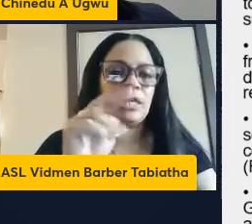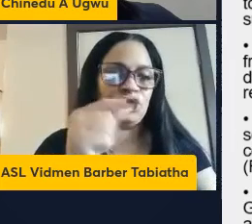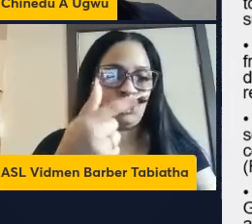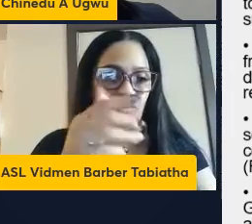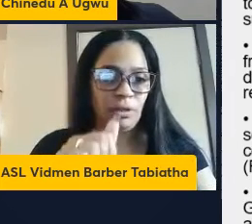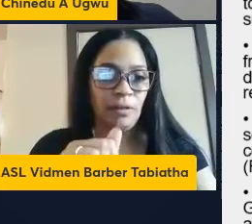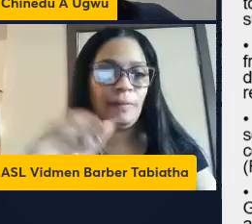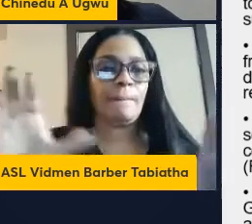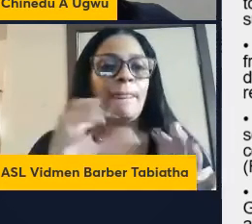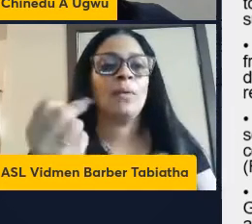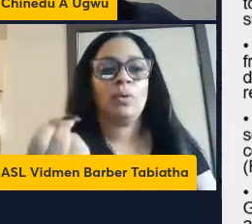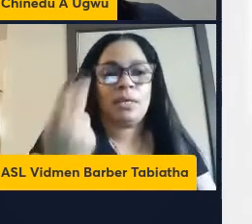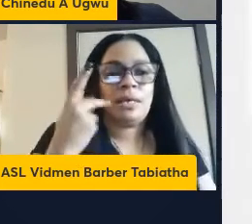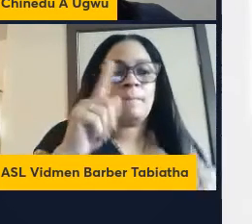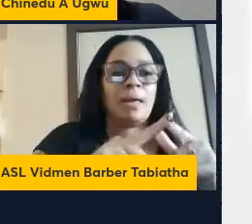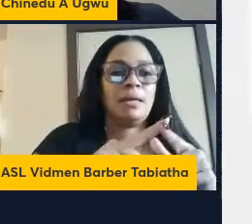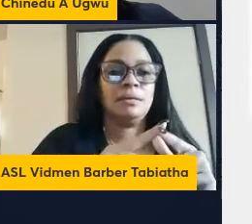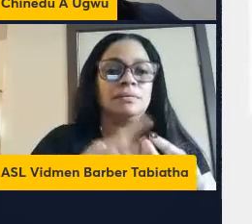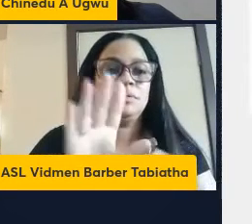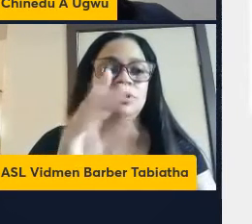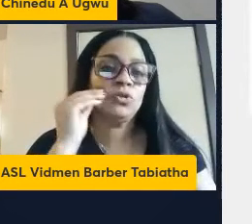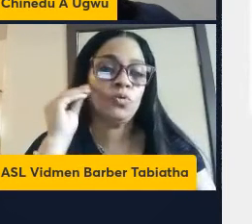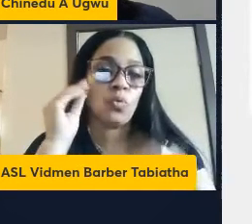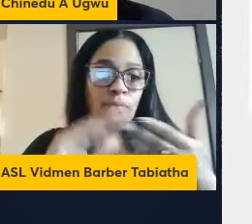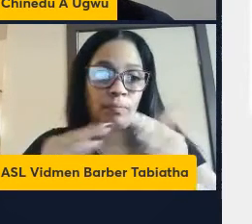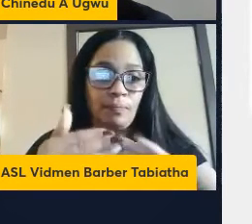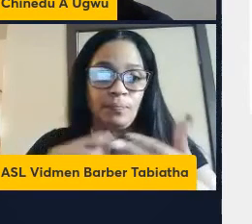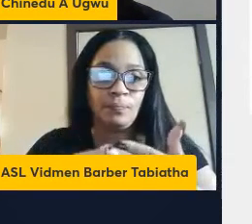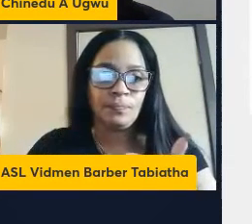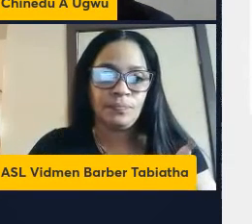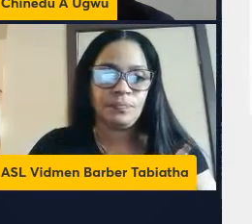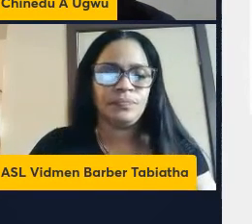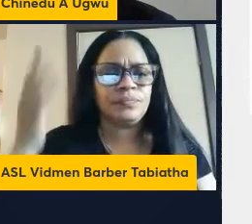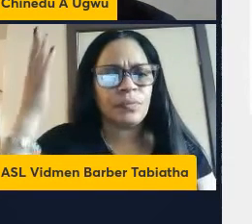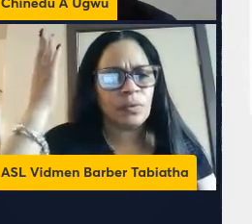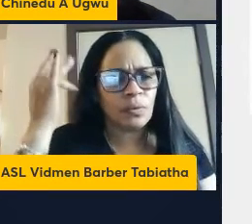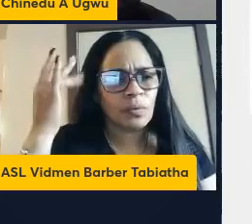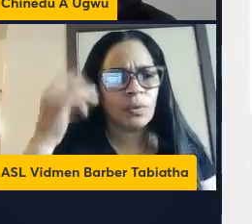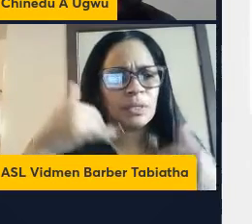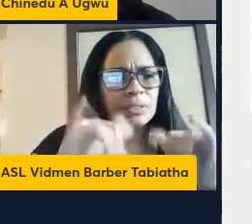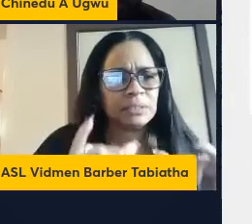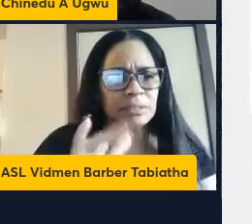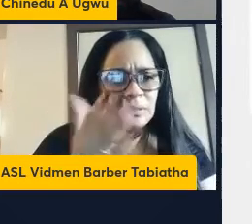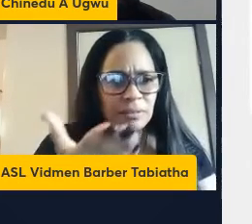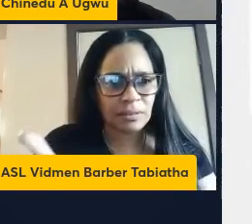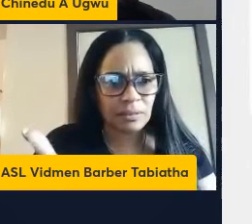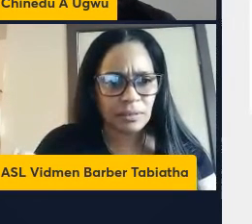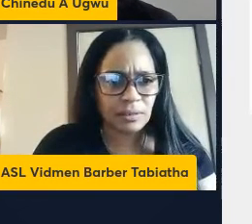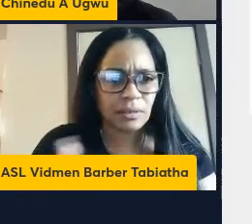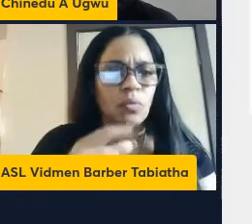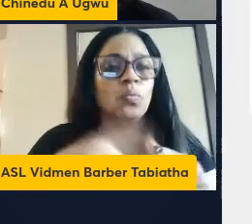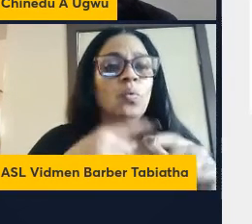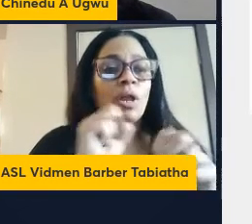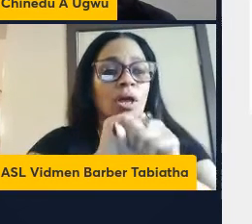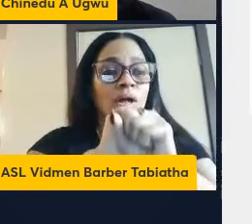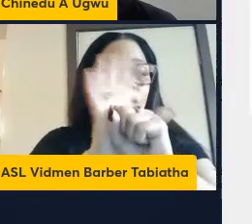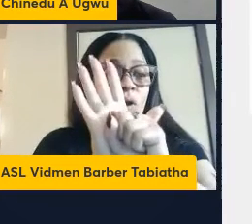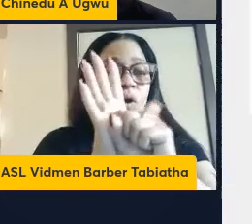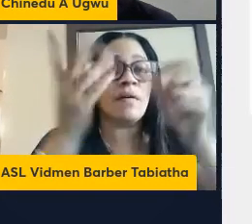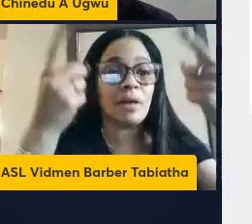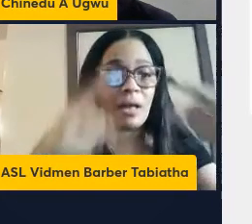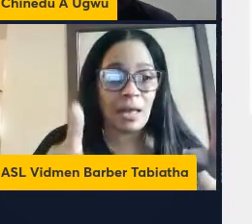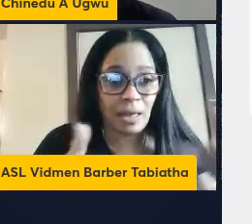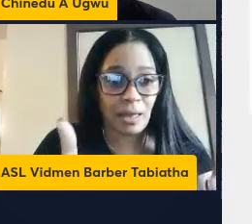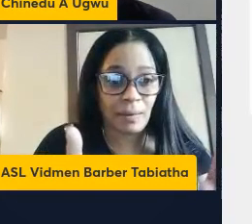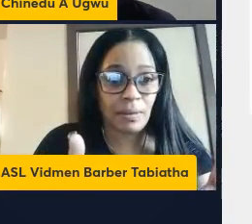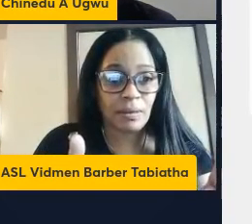and to God be the glory, it worked. So, while we are still on this one and then COVID happened, at the early days of